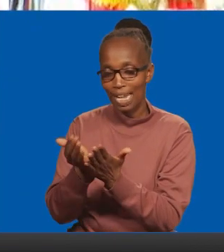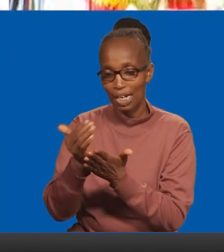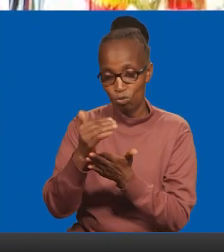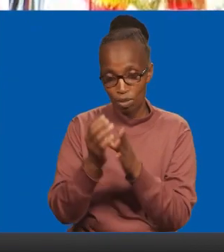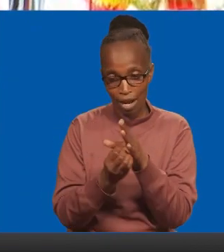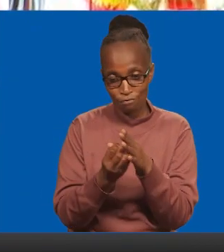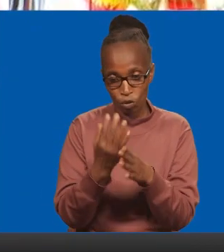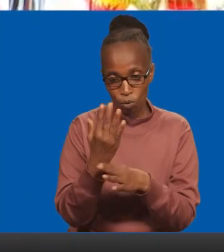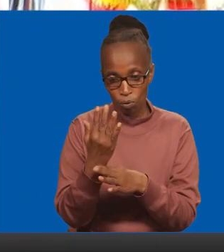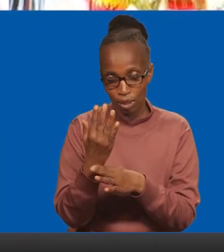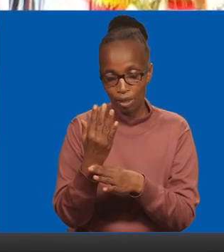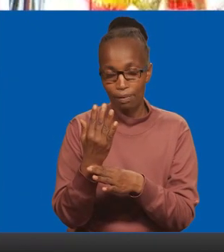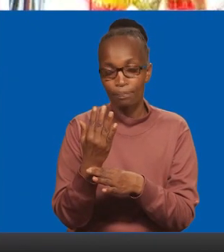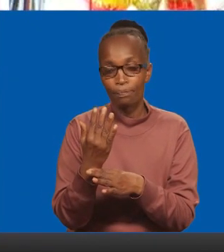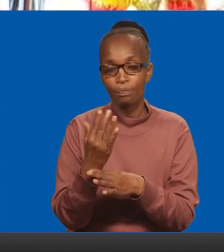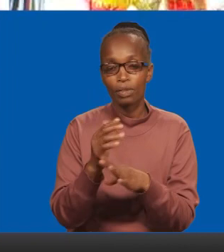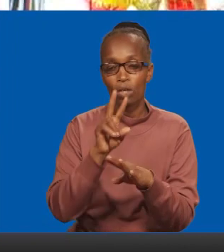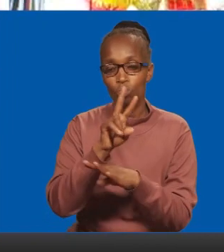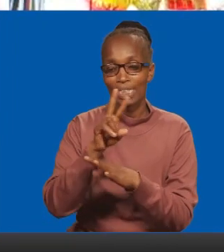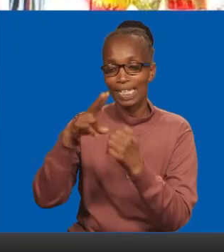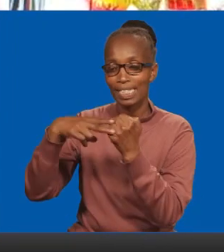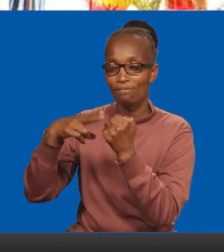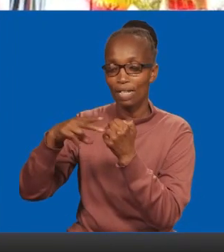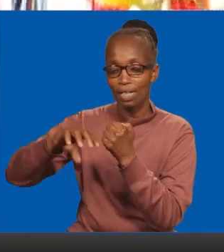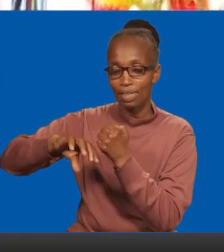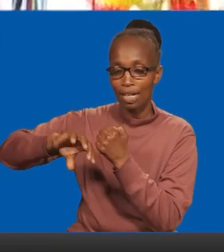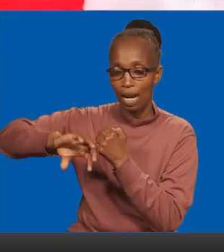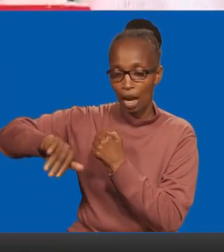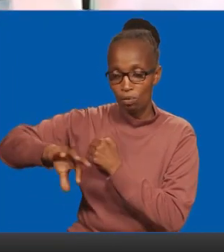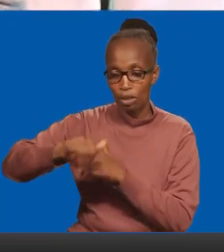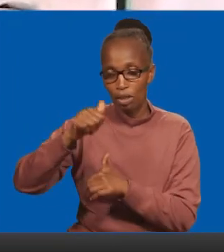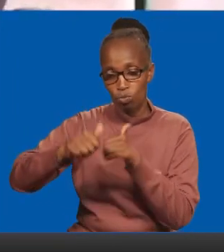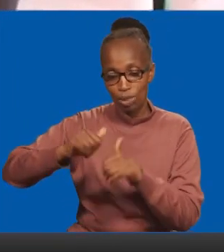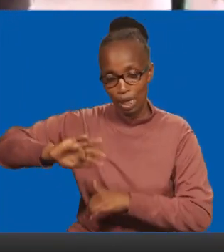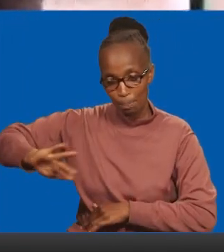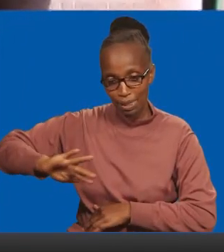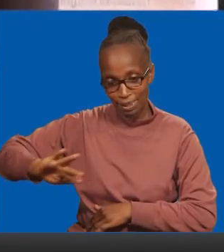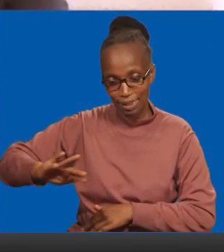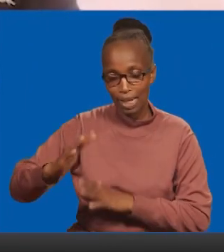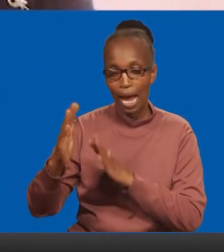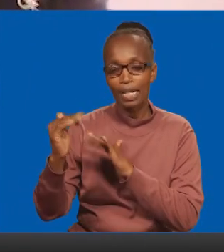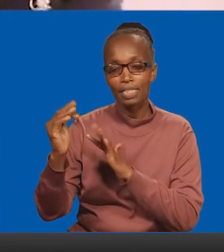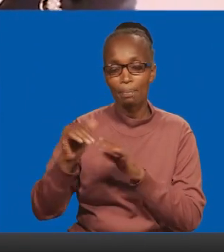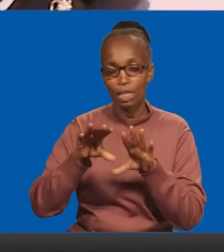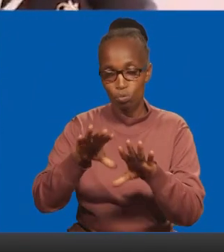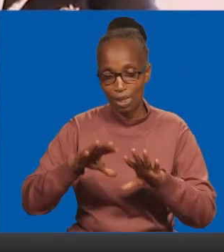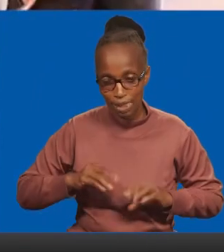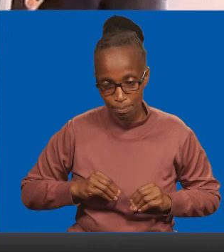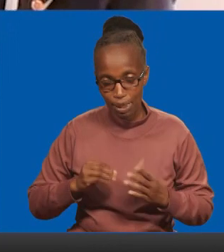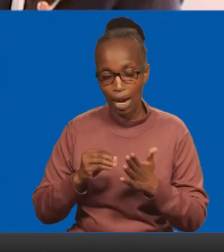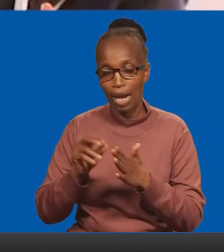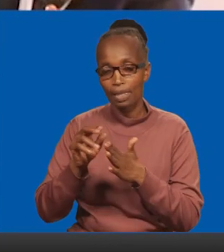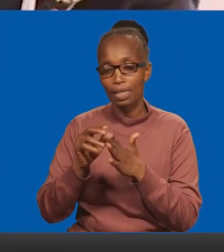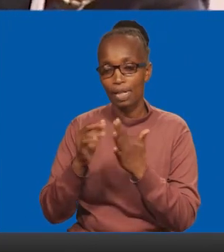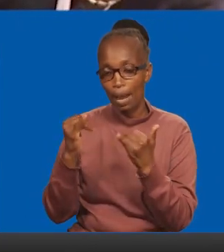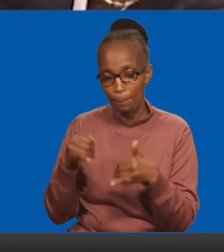ushuru kimeboreka na mapato kuongezeka, kaunti 27 zilizobakia zikiraiwa kukubali na kuanza